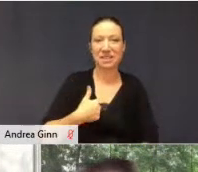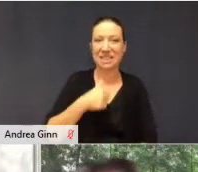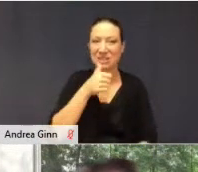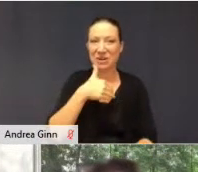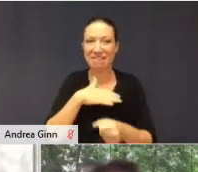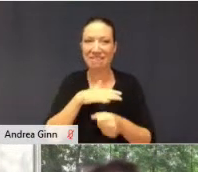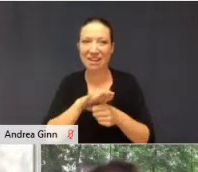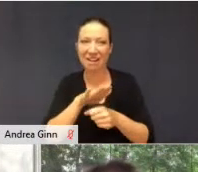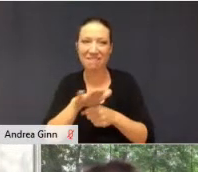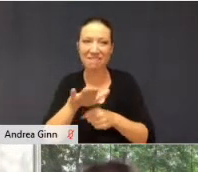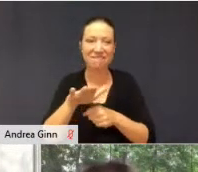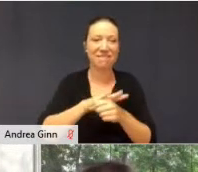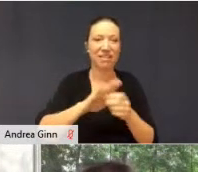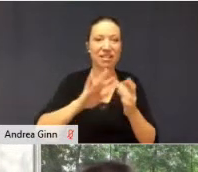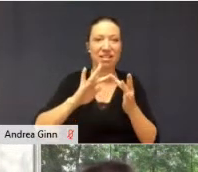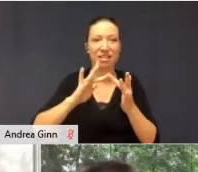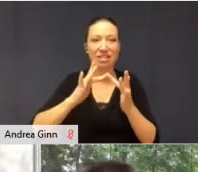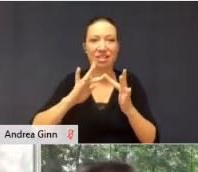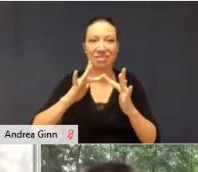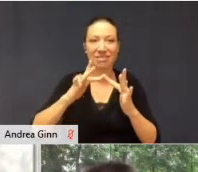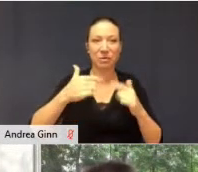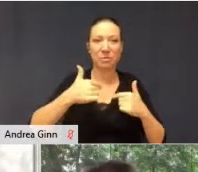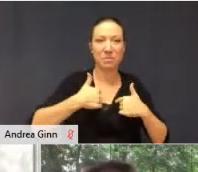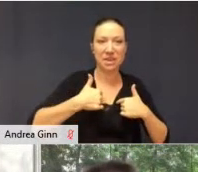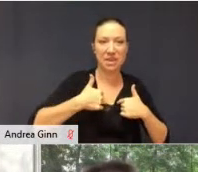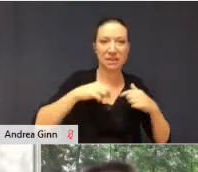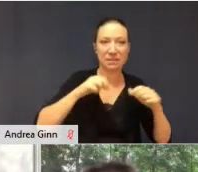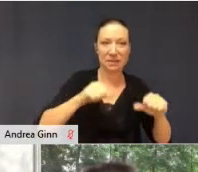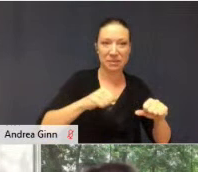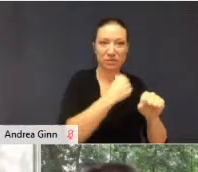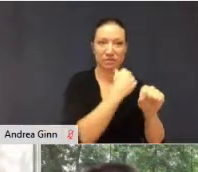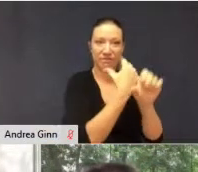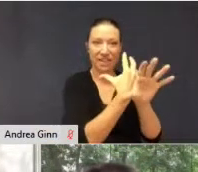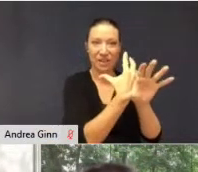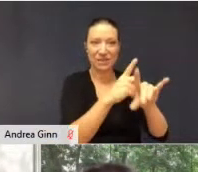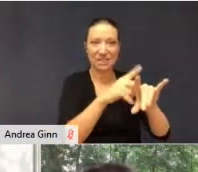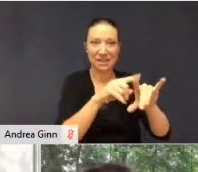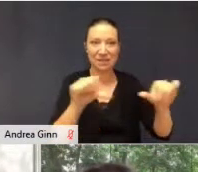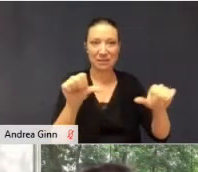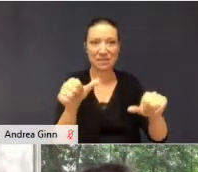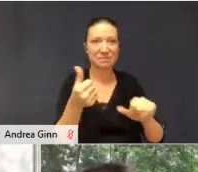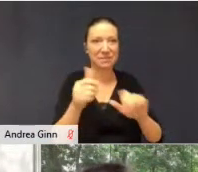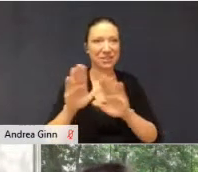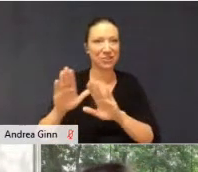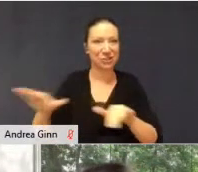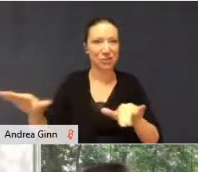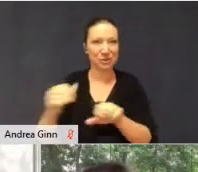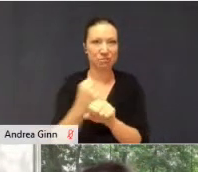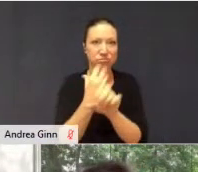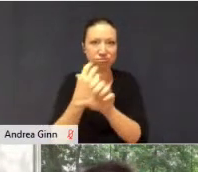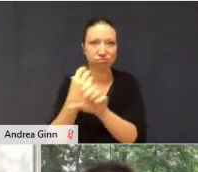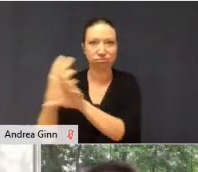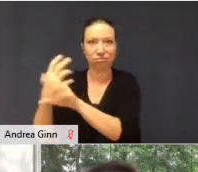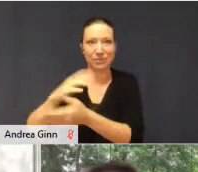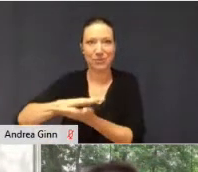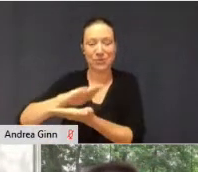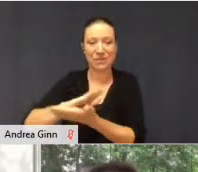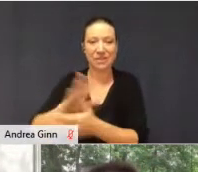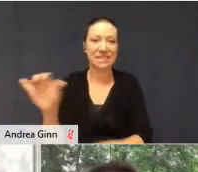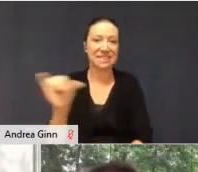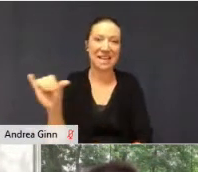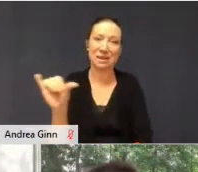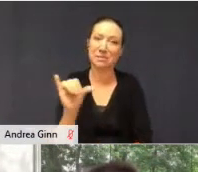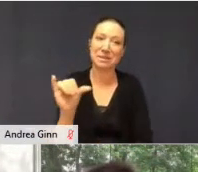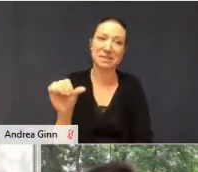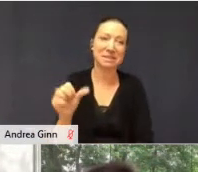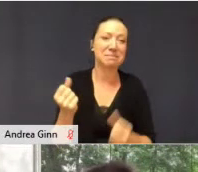on video and for my children to participate in their virtual learning. I, like so many New Mexicans, don't have what it takes. So we are